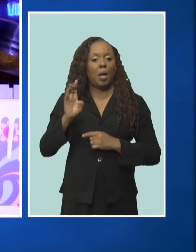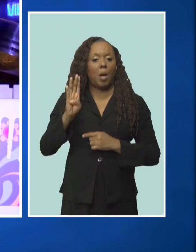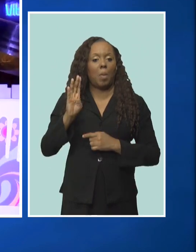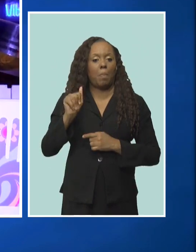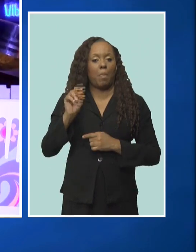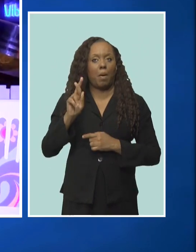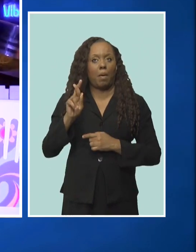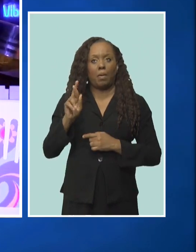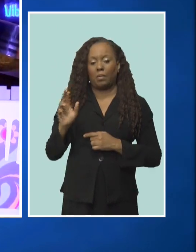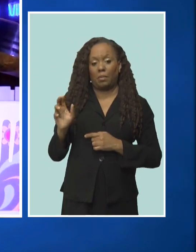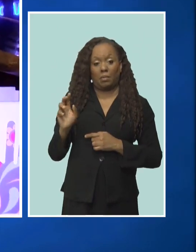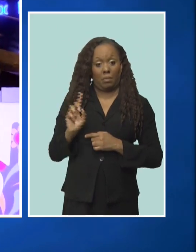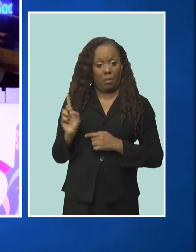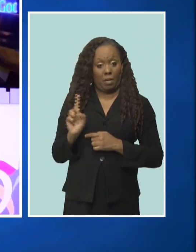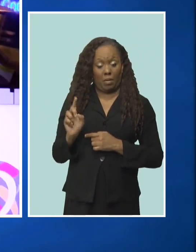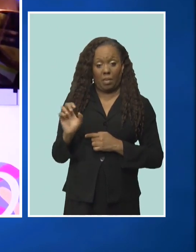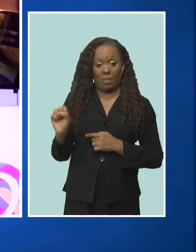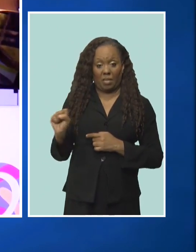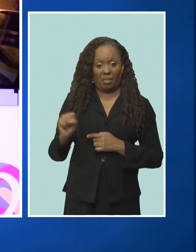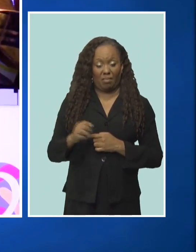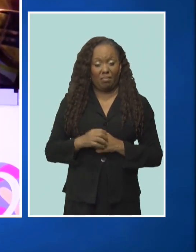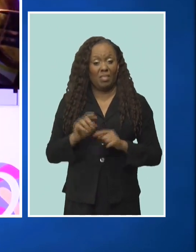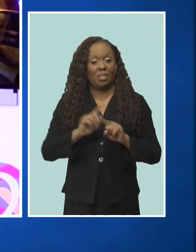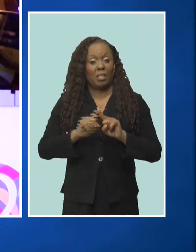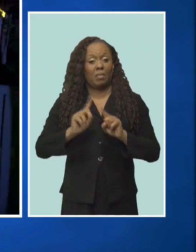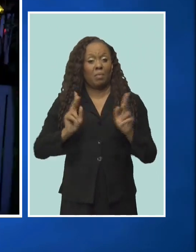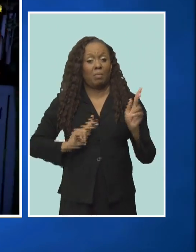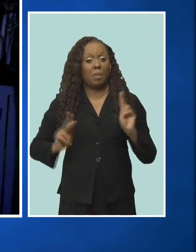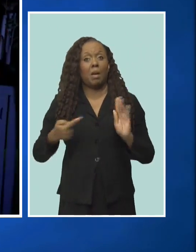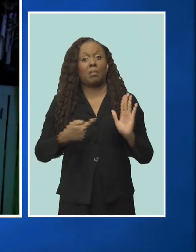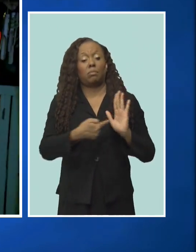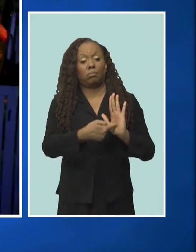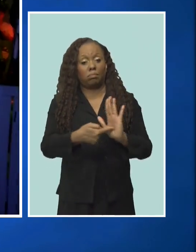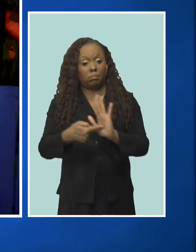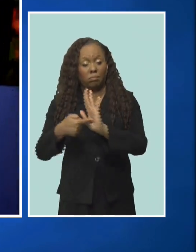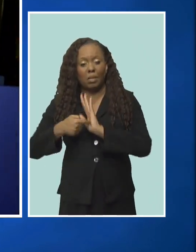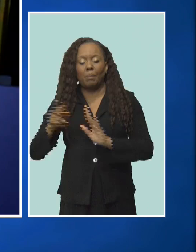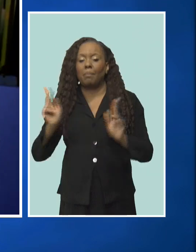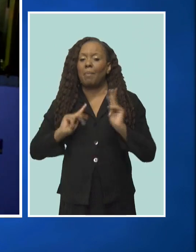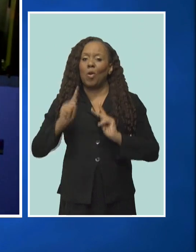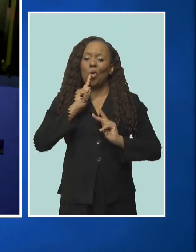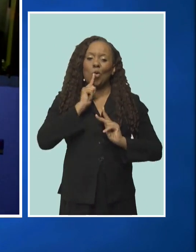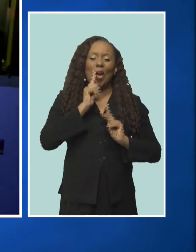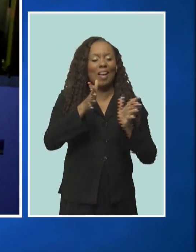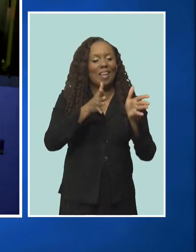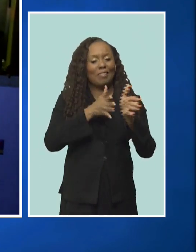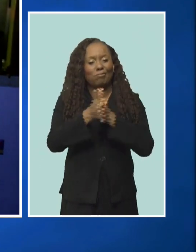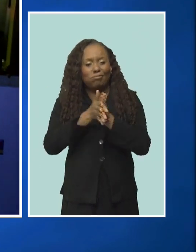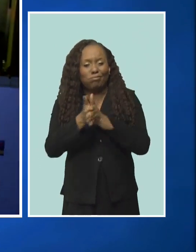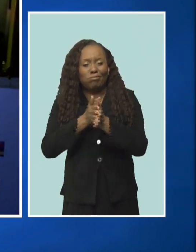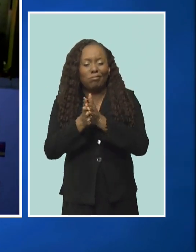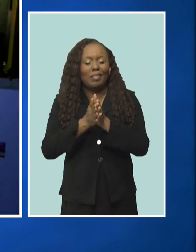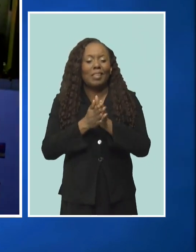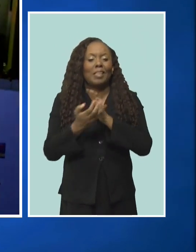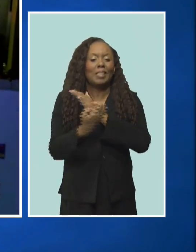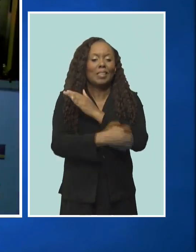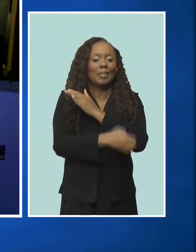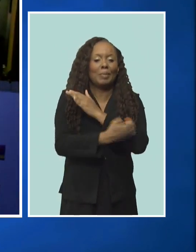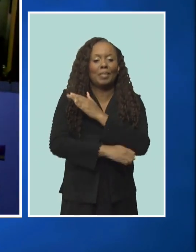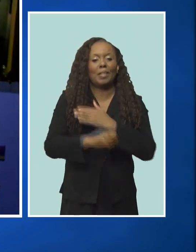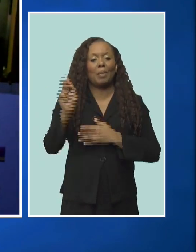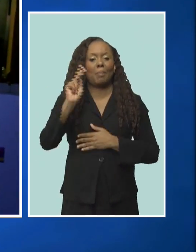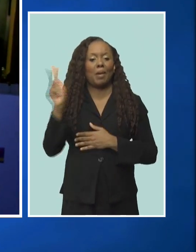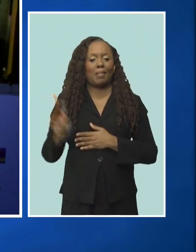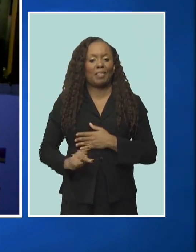Speightstown. The creative contributions of several artists were on show, much to the delight of those in attendance. The St. Peter Parish